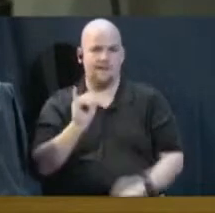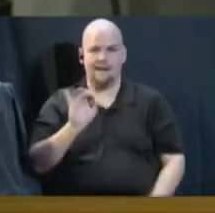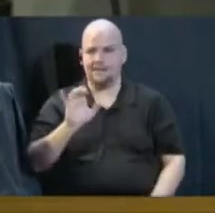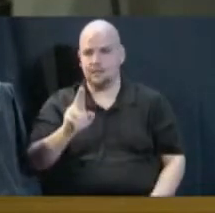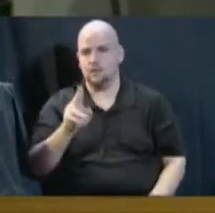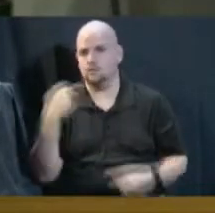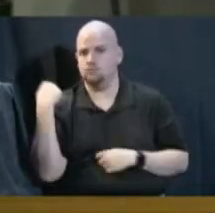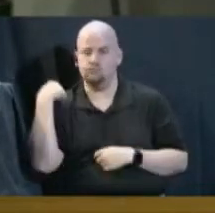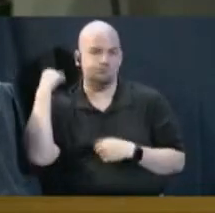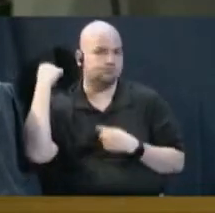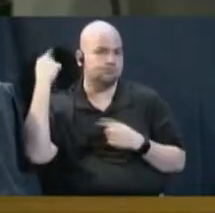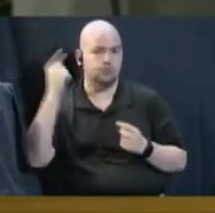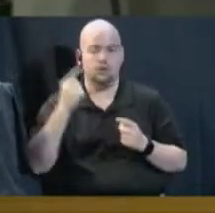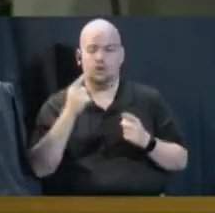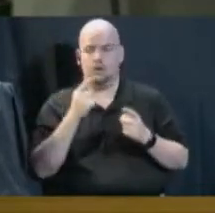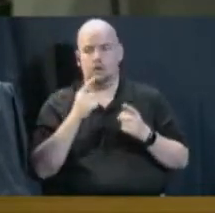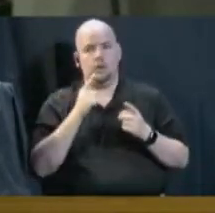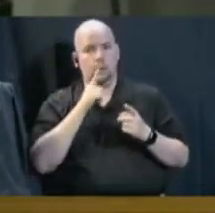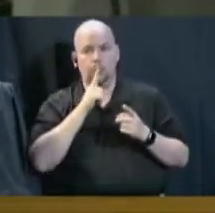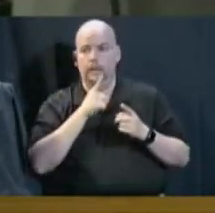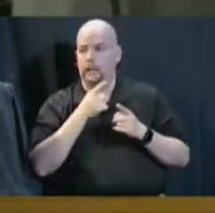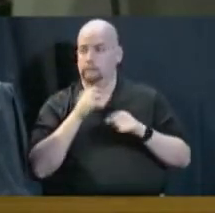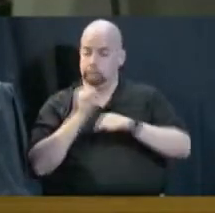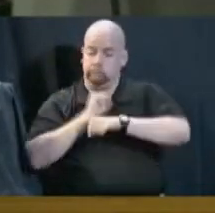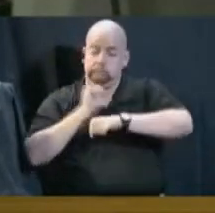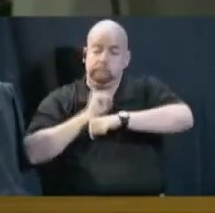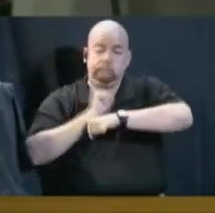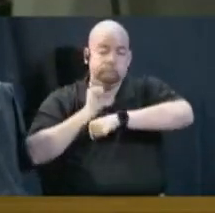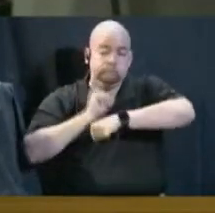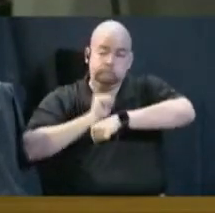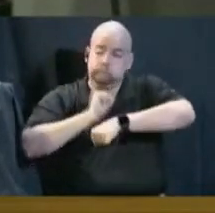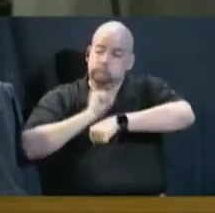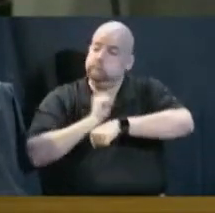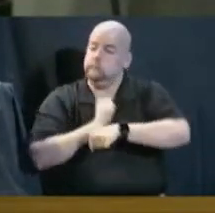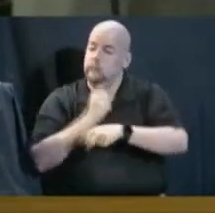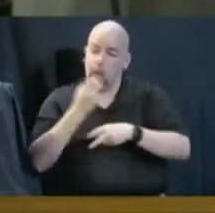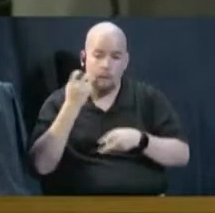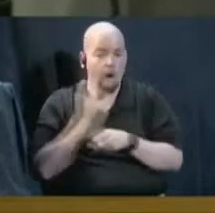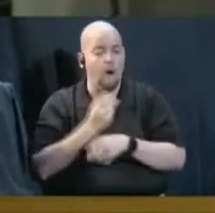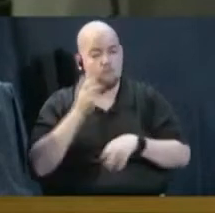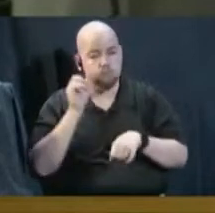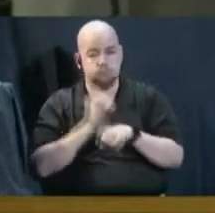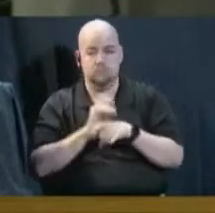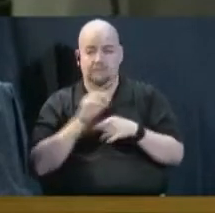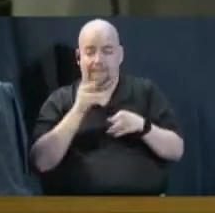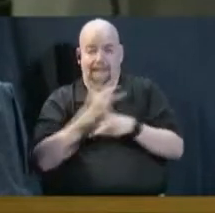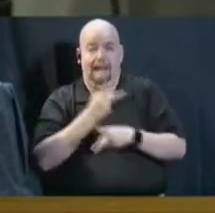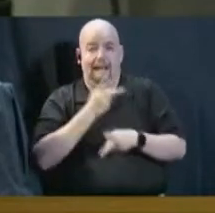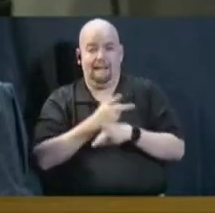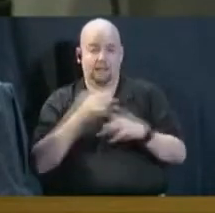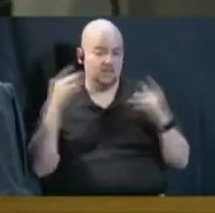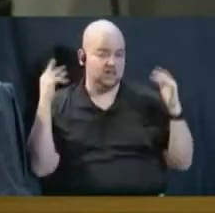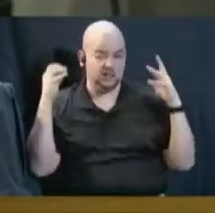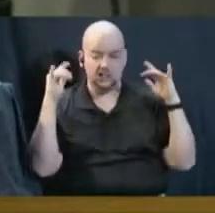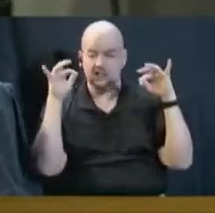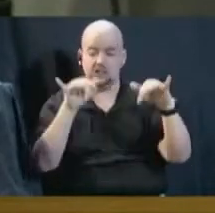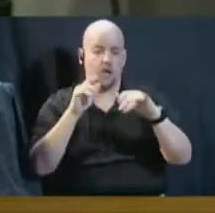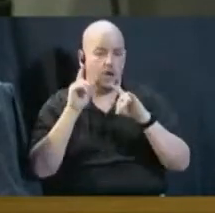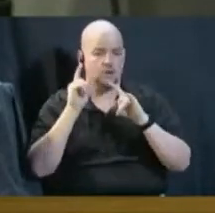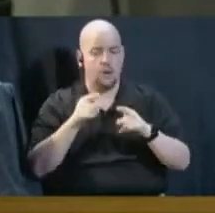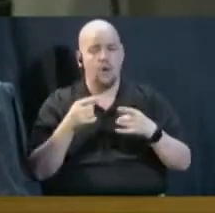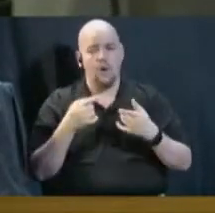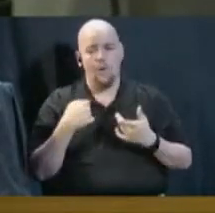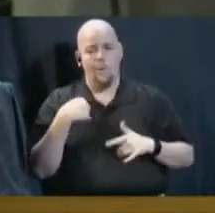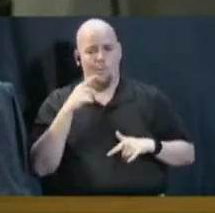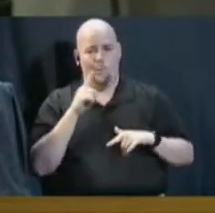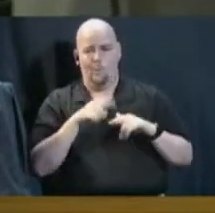really burning the candle at both ends to try to take care of the volumes. But I think we can't understate